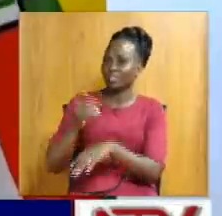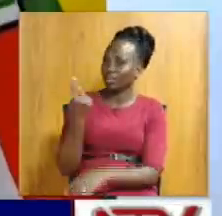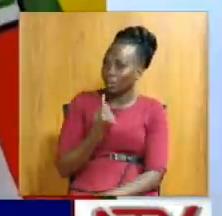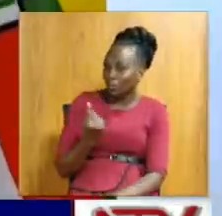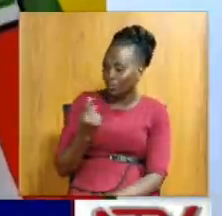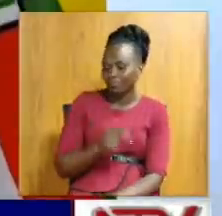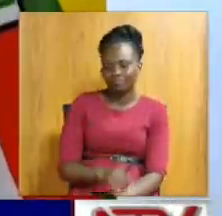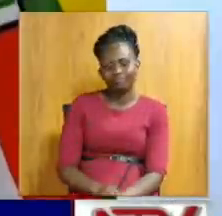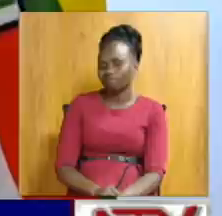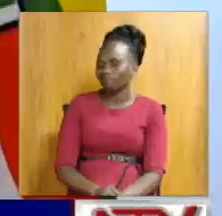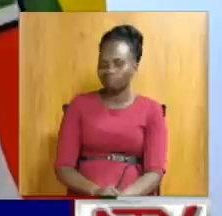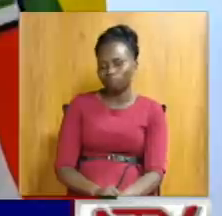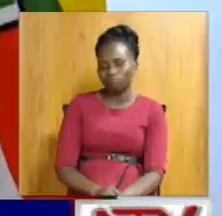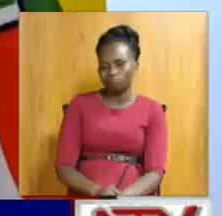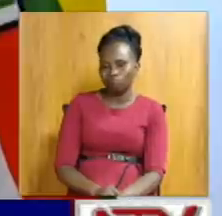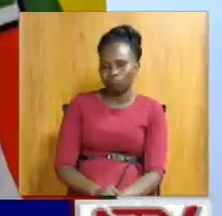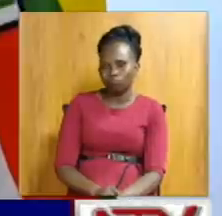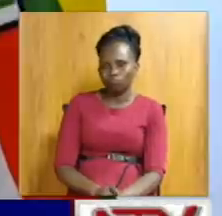mosques.